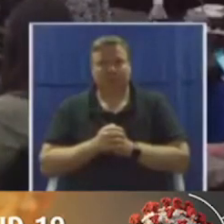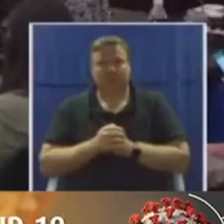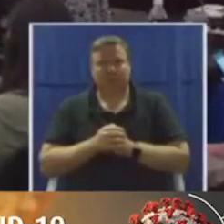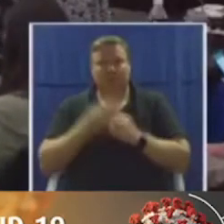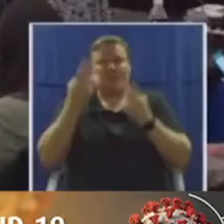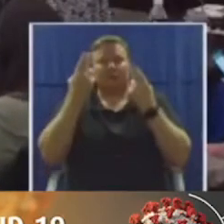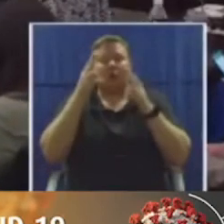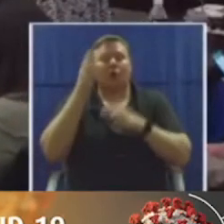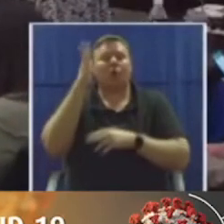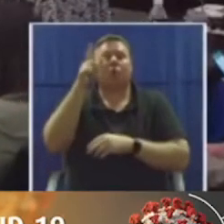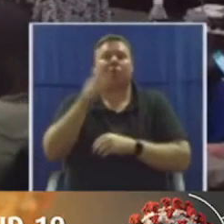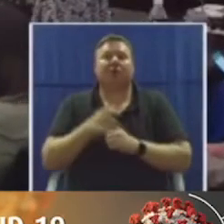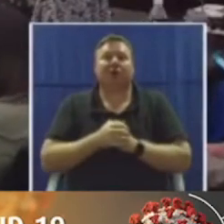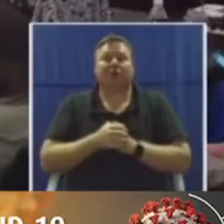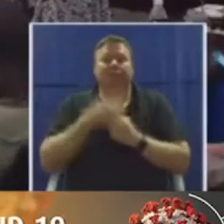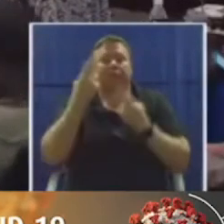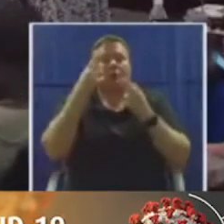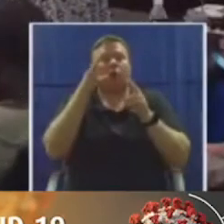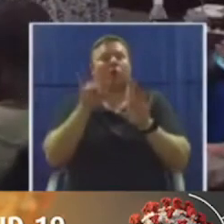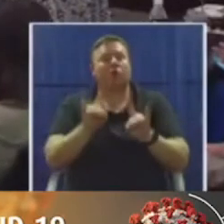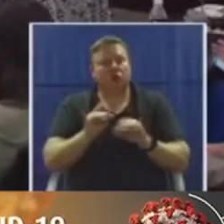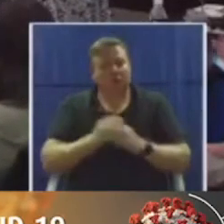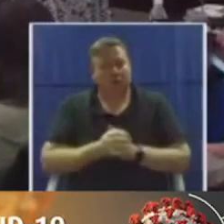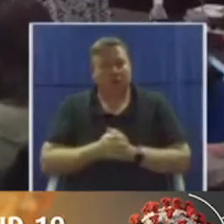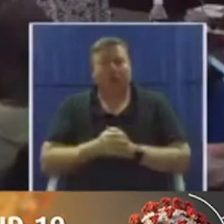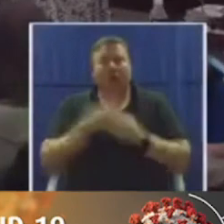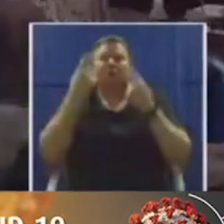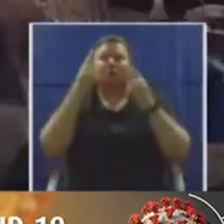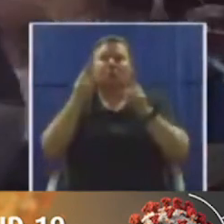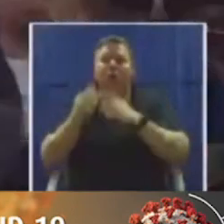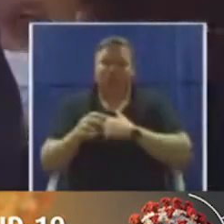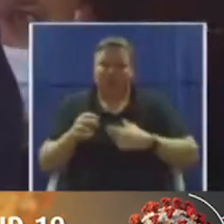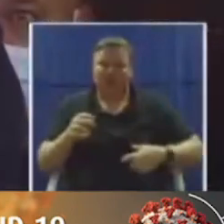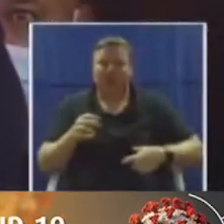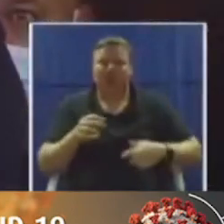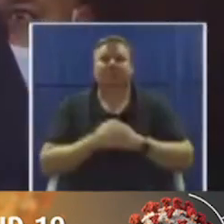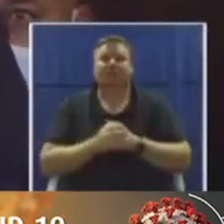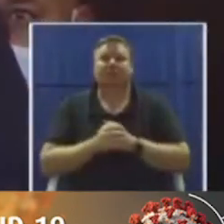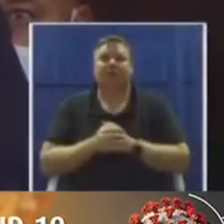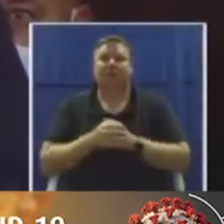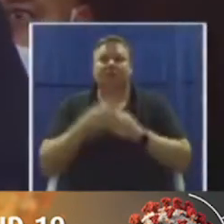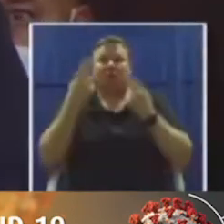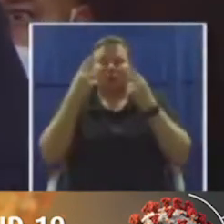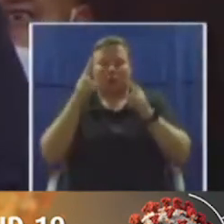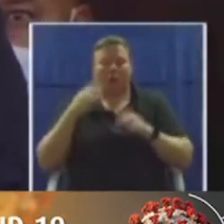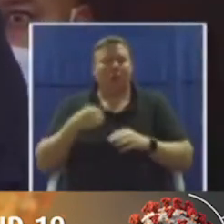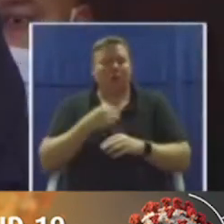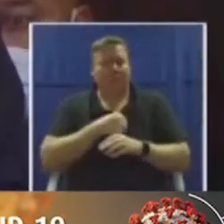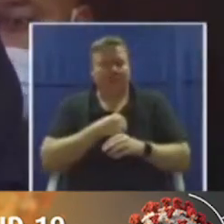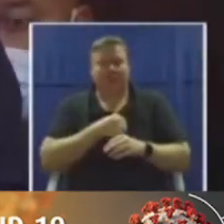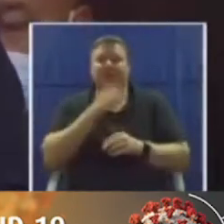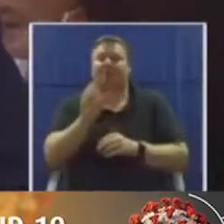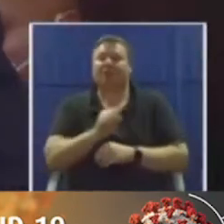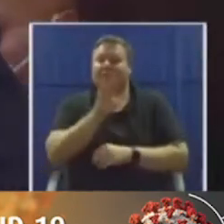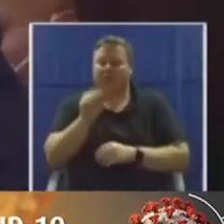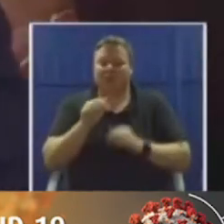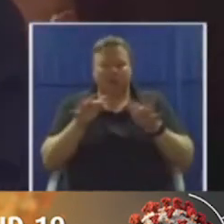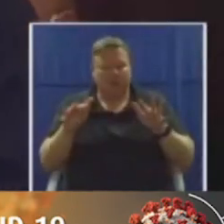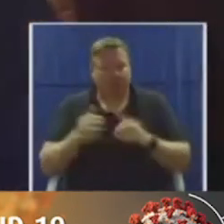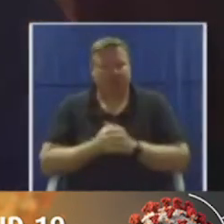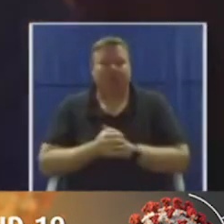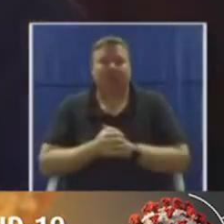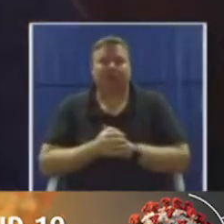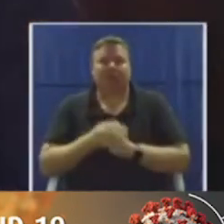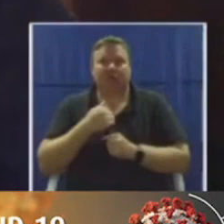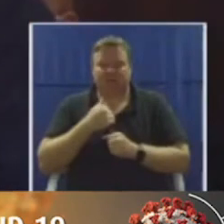Honourable Speaker, Honourable Chairperson, Honourable President, Honourable Members, fellow South Africans. I would like to